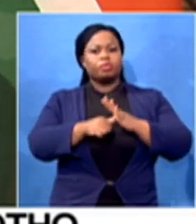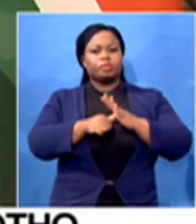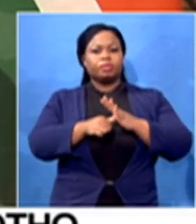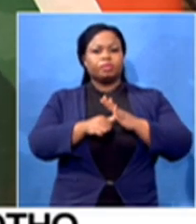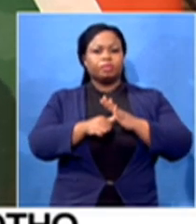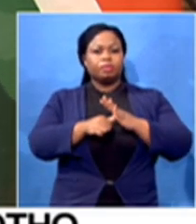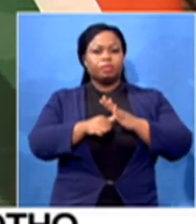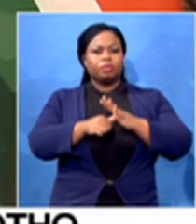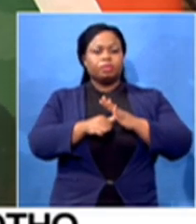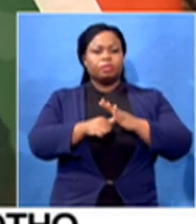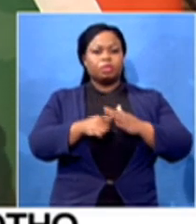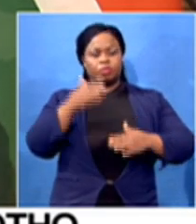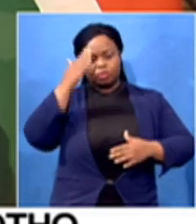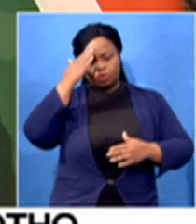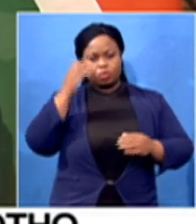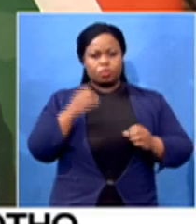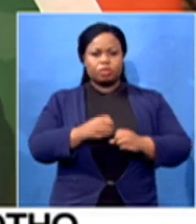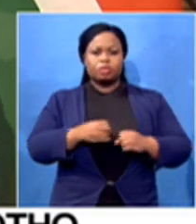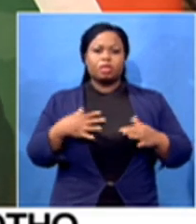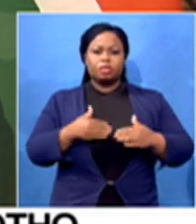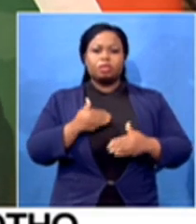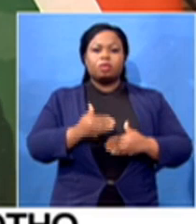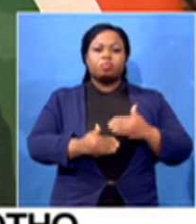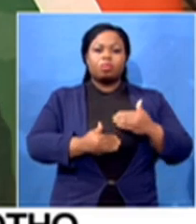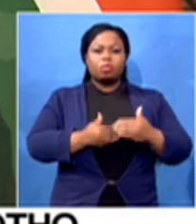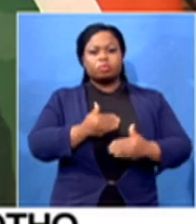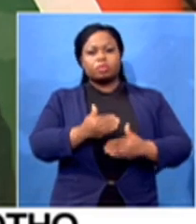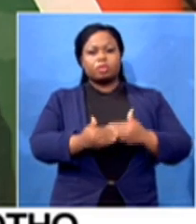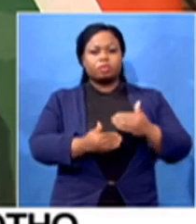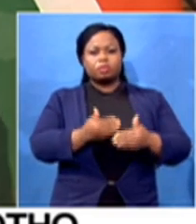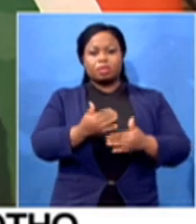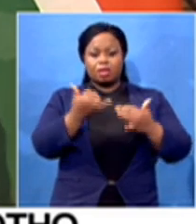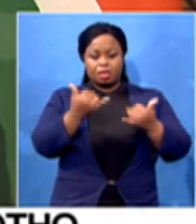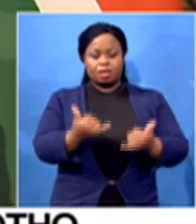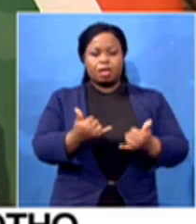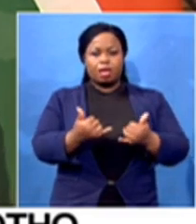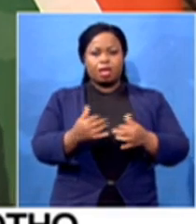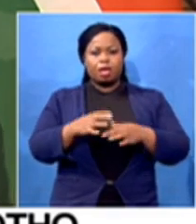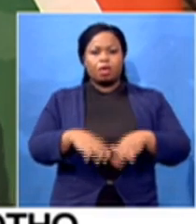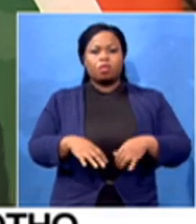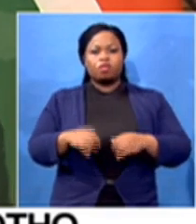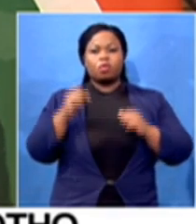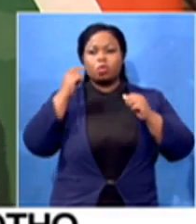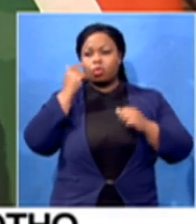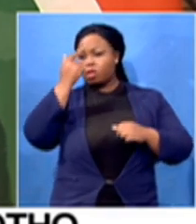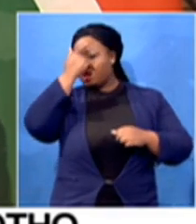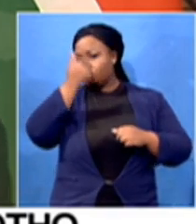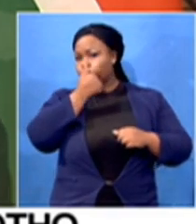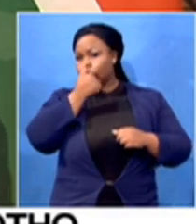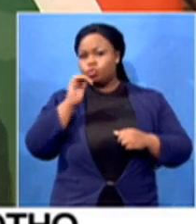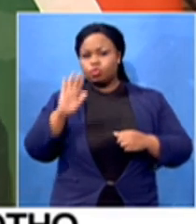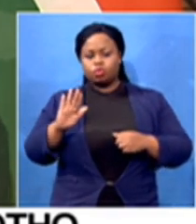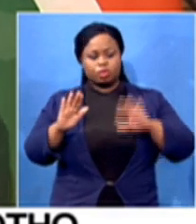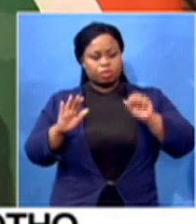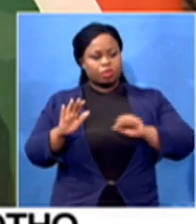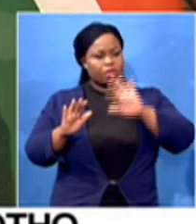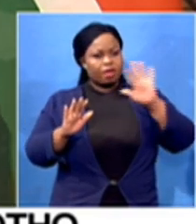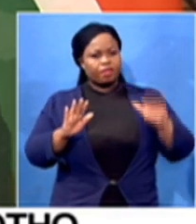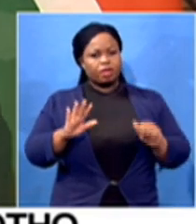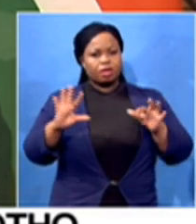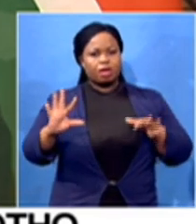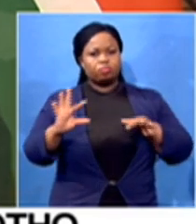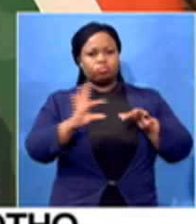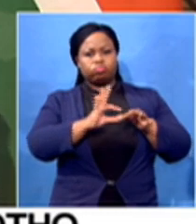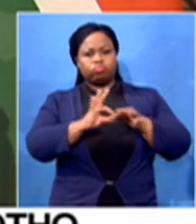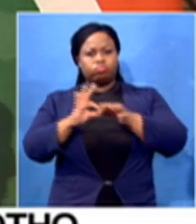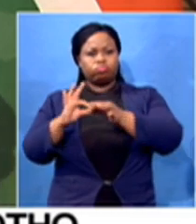the beginning of the process of improving relations and deepening relations between South Africa